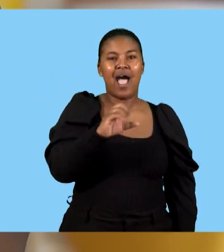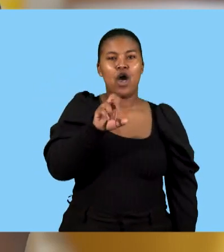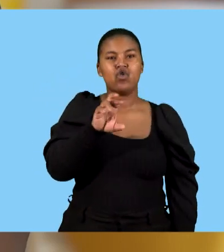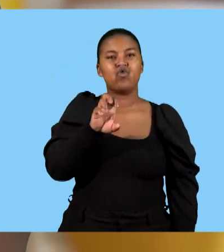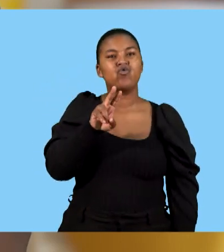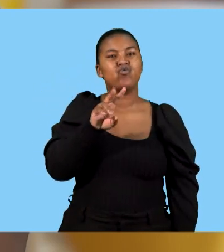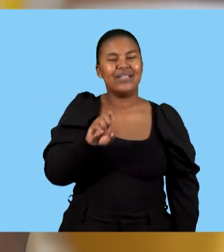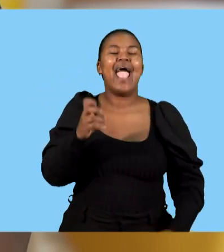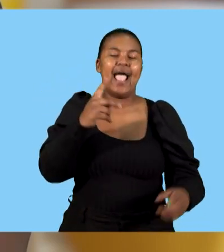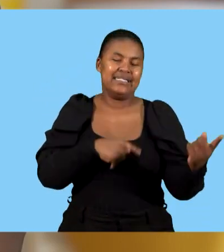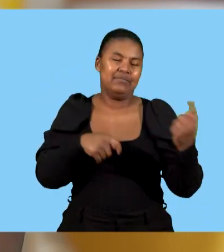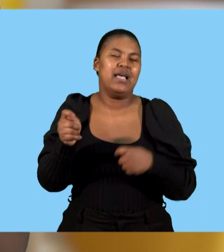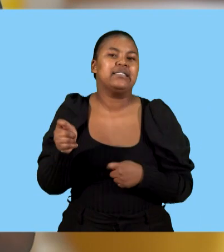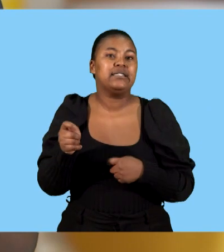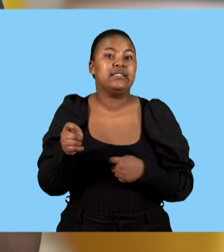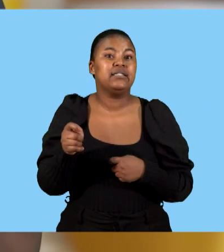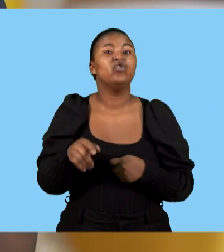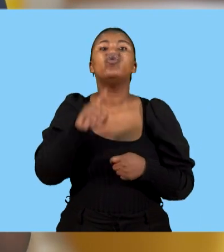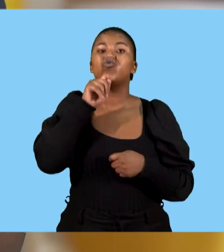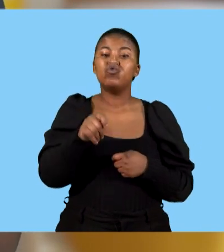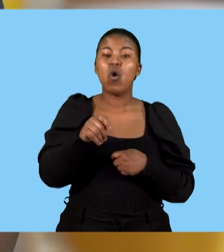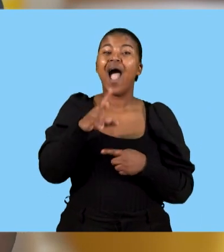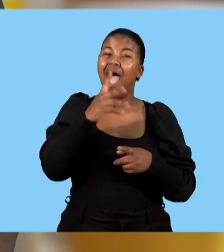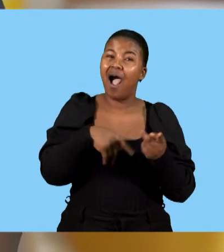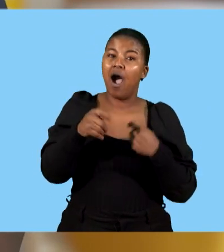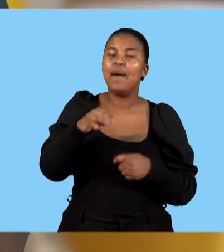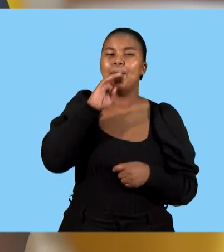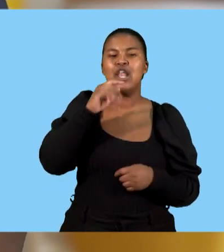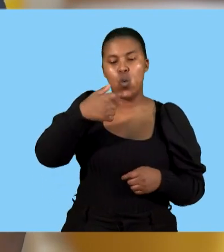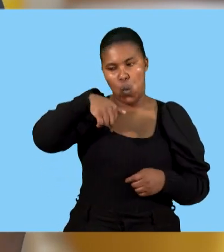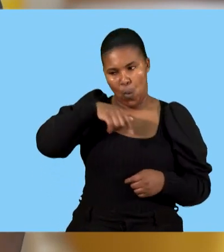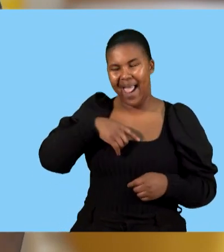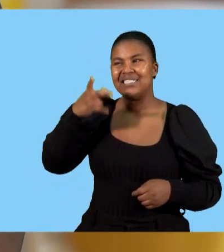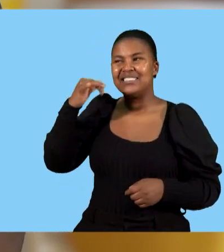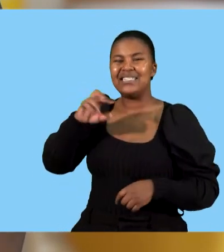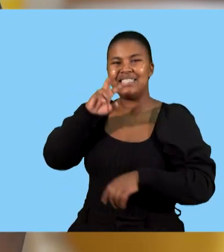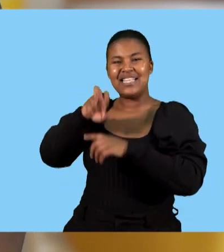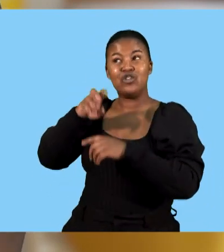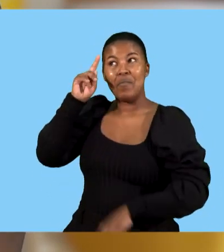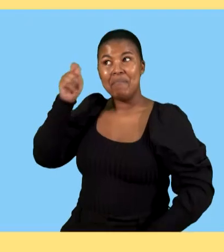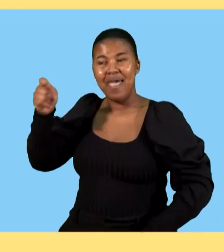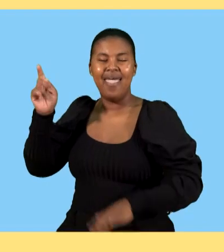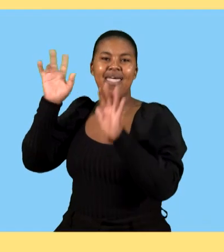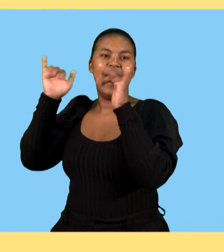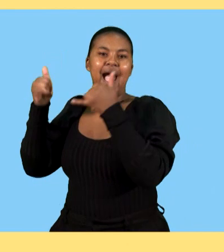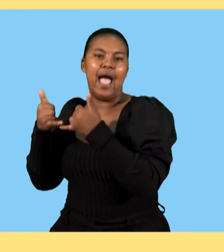expense is accrued, we are owing a particular company. It becomes, therefore,